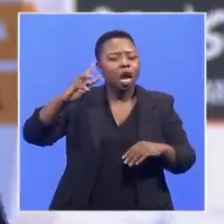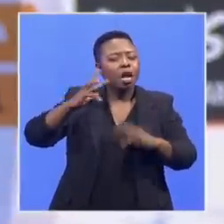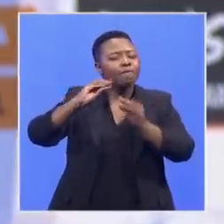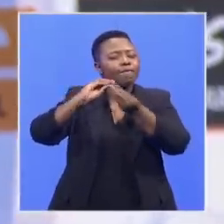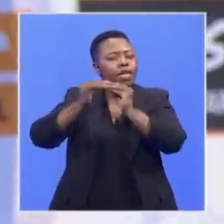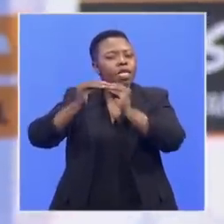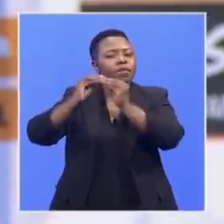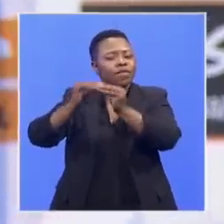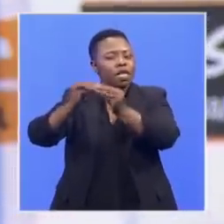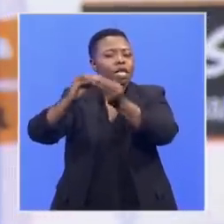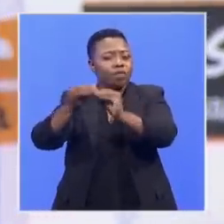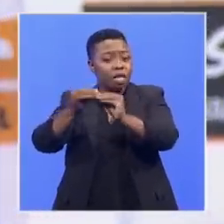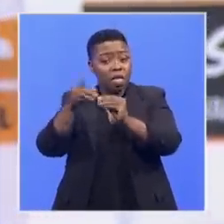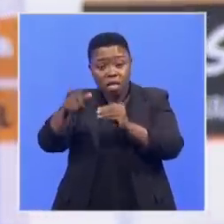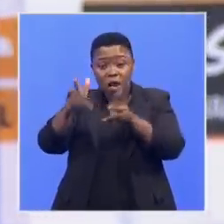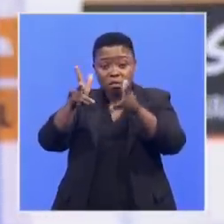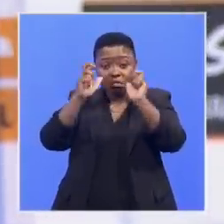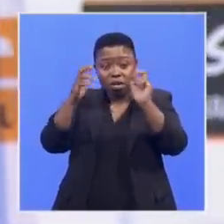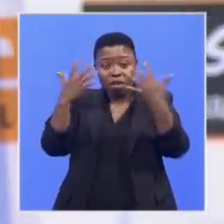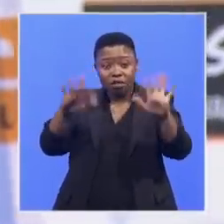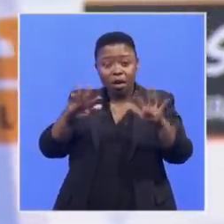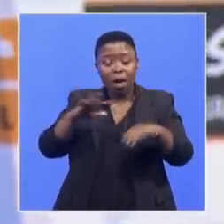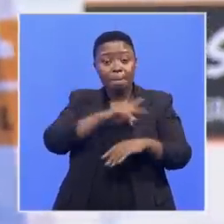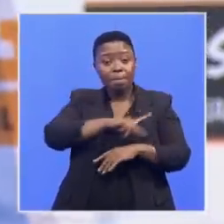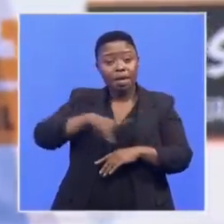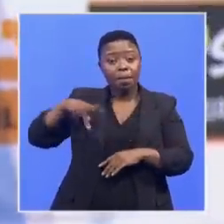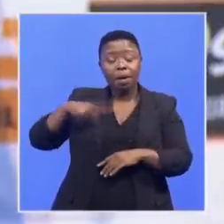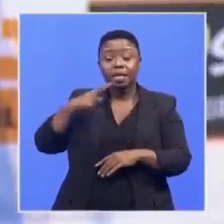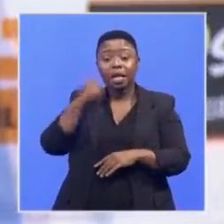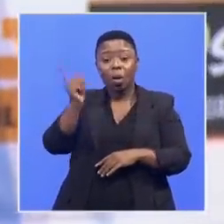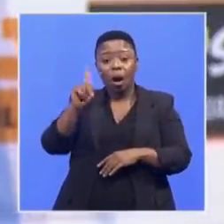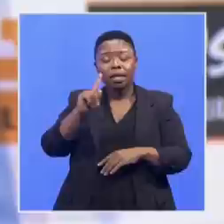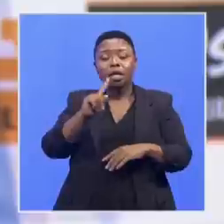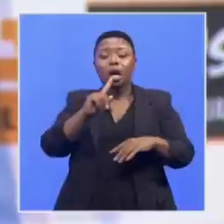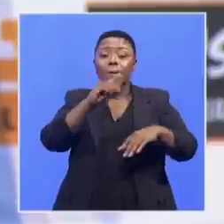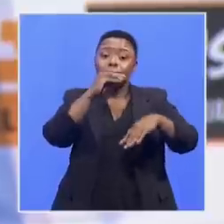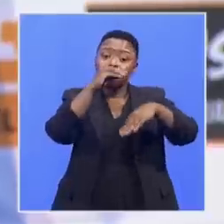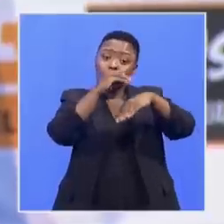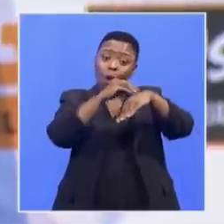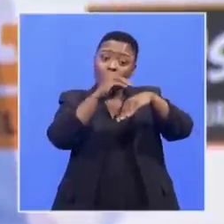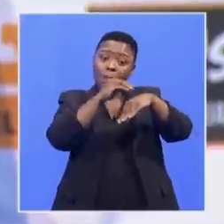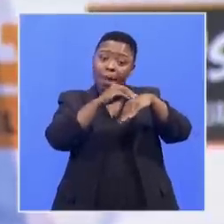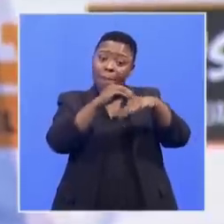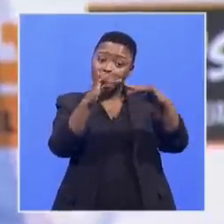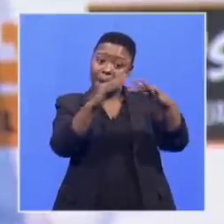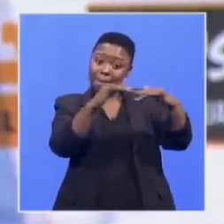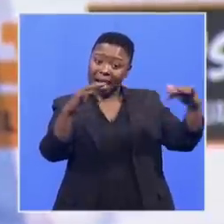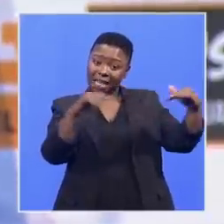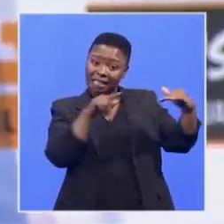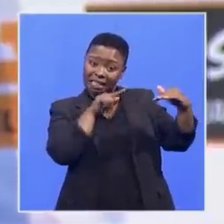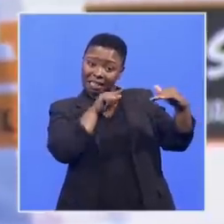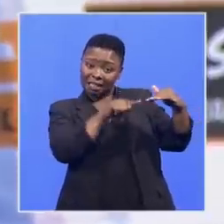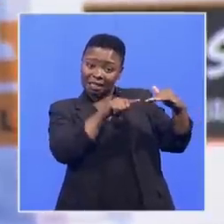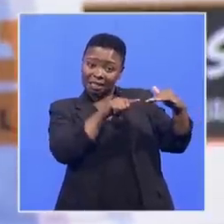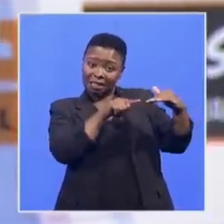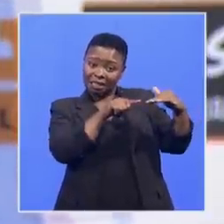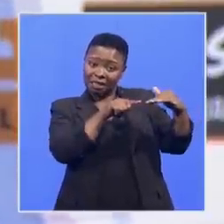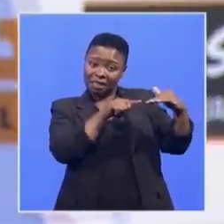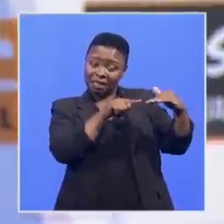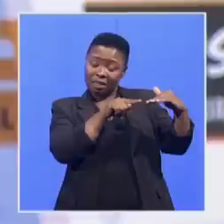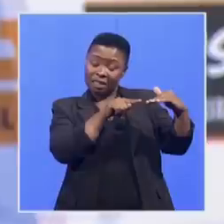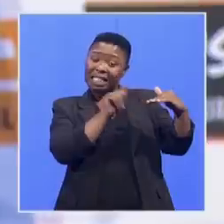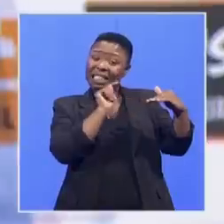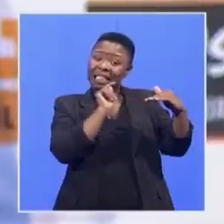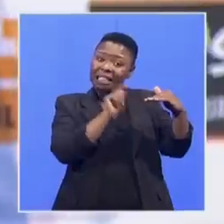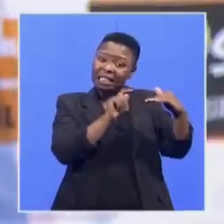utlwile premier a re mathata a ametsi ke mathata a